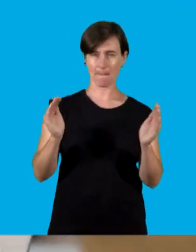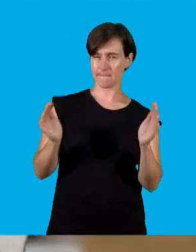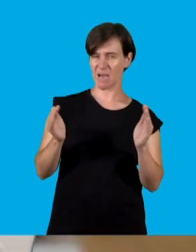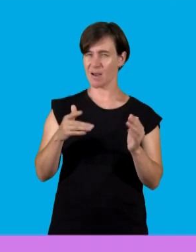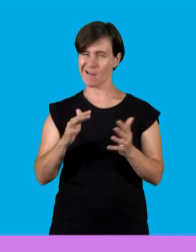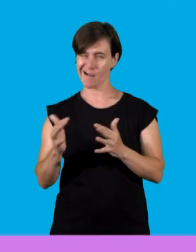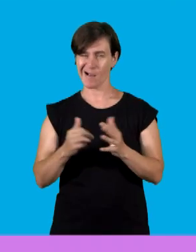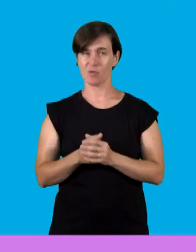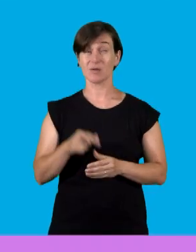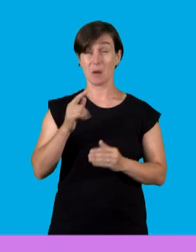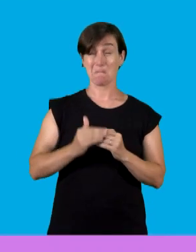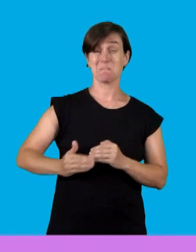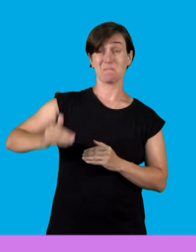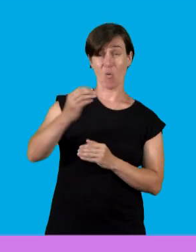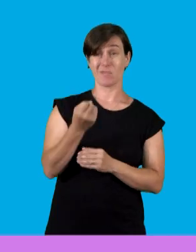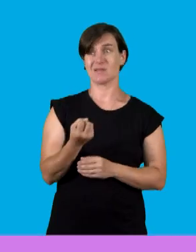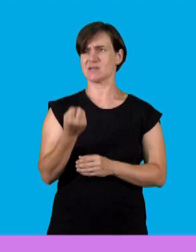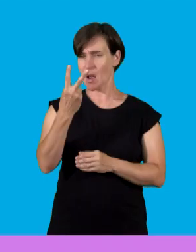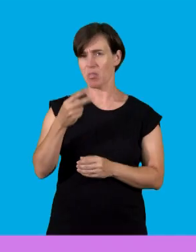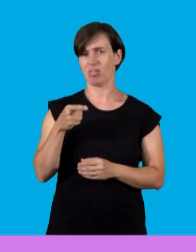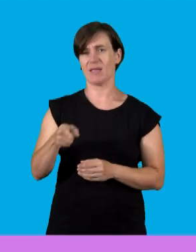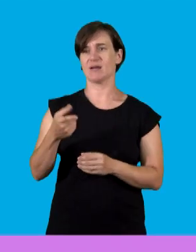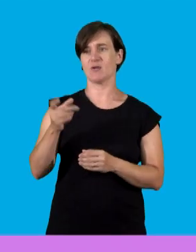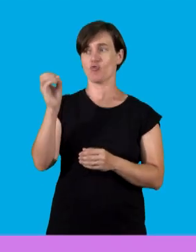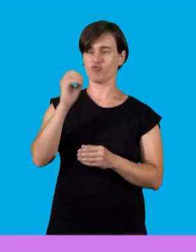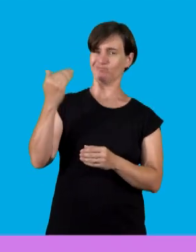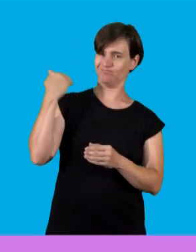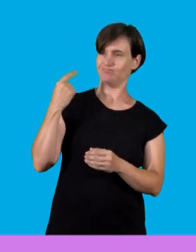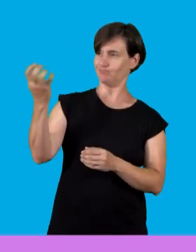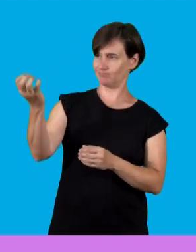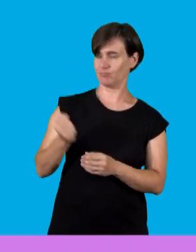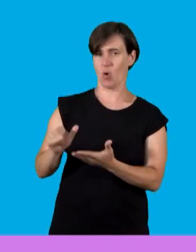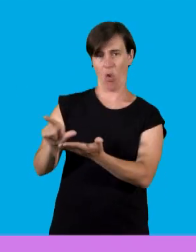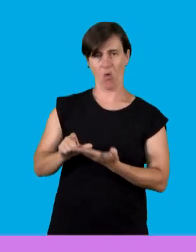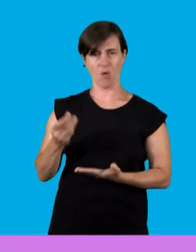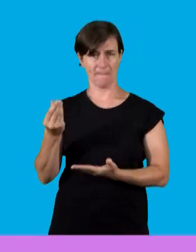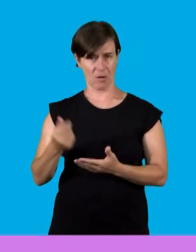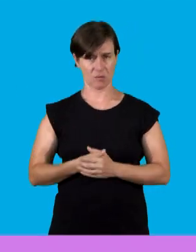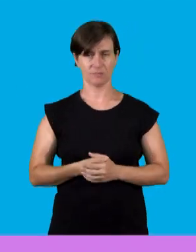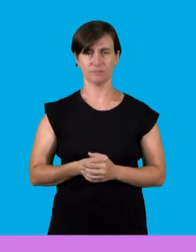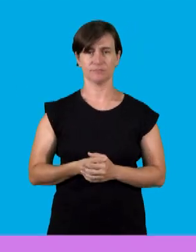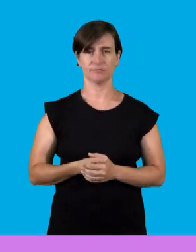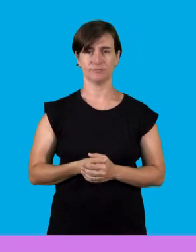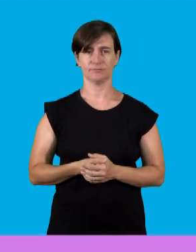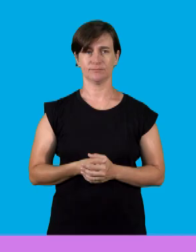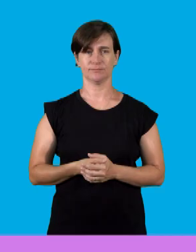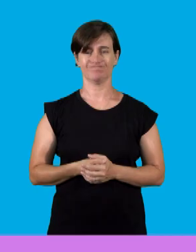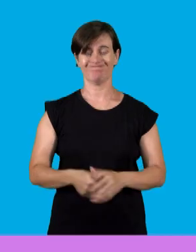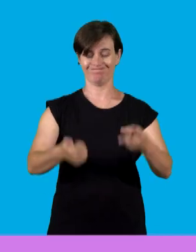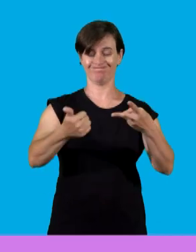by saying it's more than double the loan amount. Okay, all right. Let's look at our next